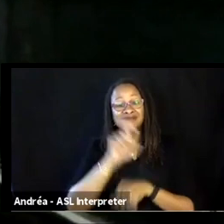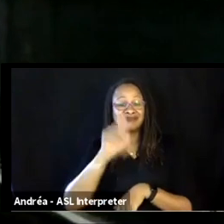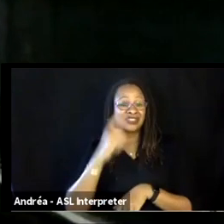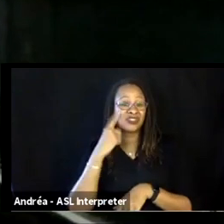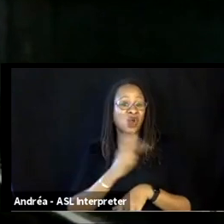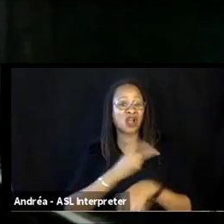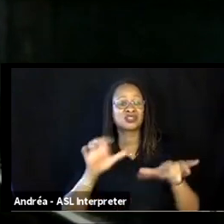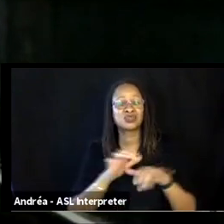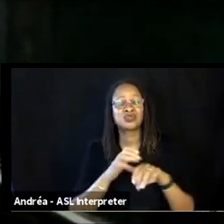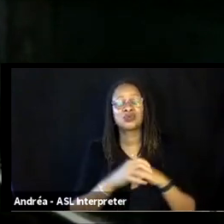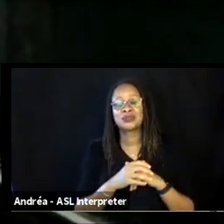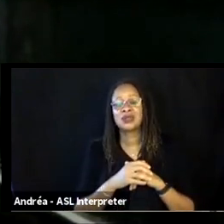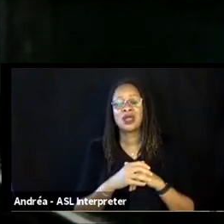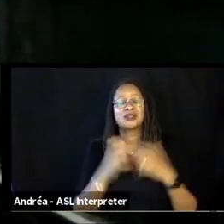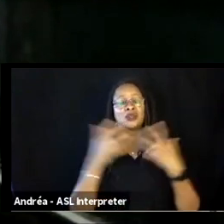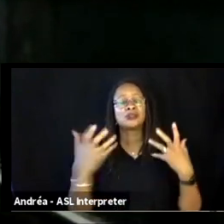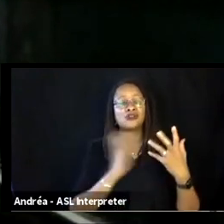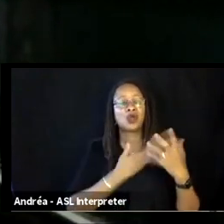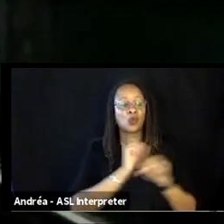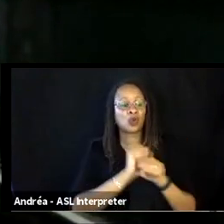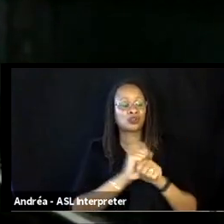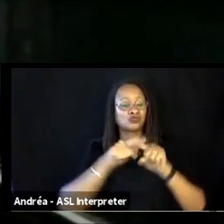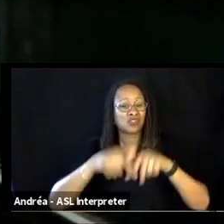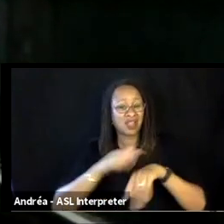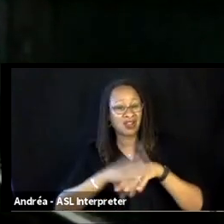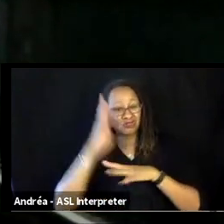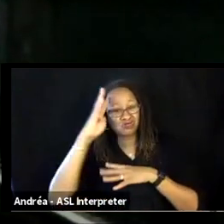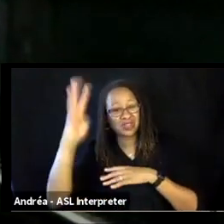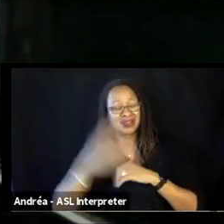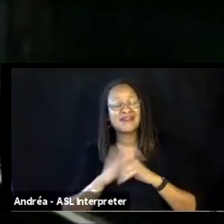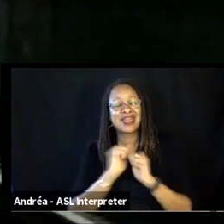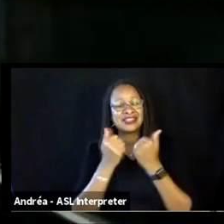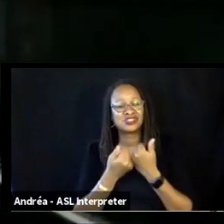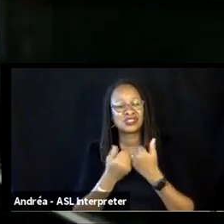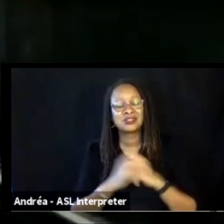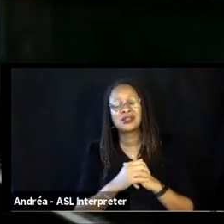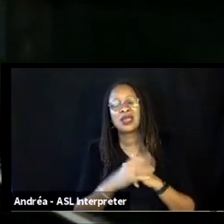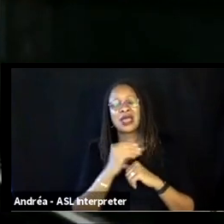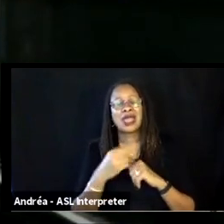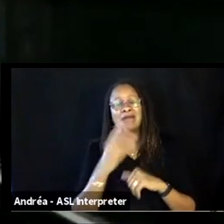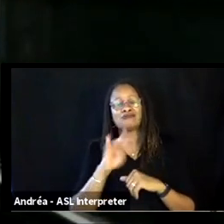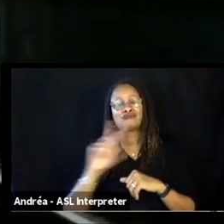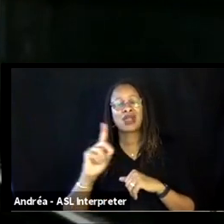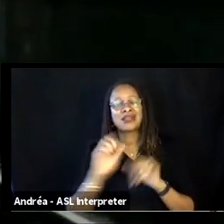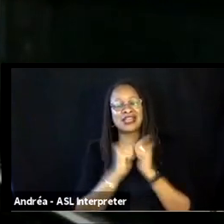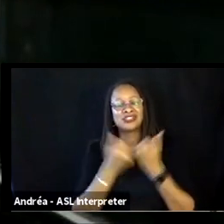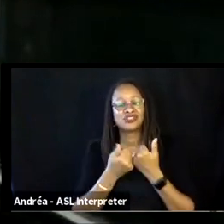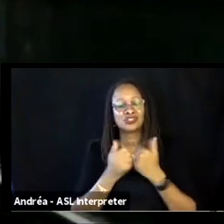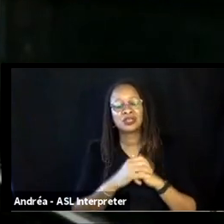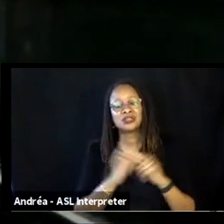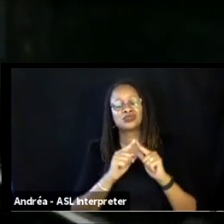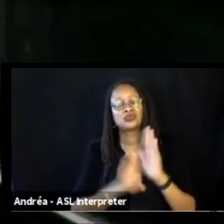us to do this work, because so much of our work is reliant on creative agencies and brand agencies to, you know,